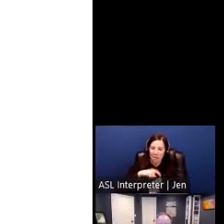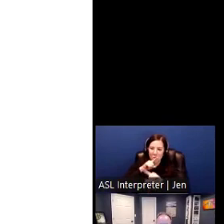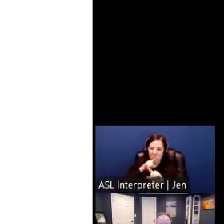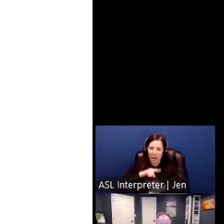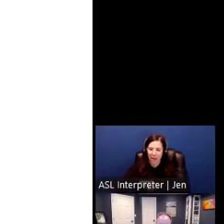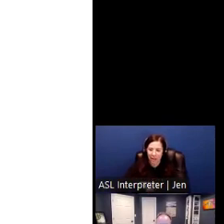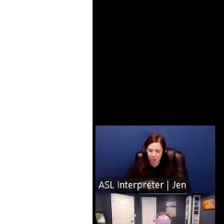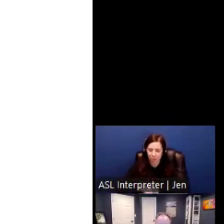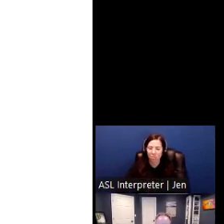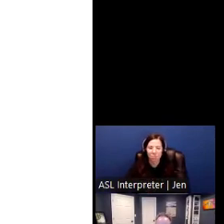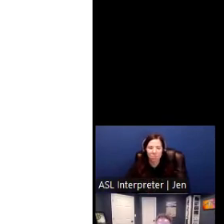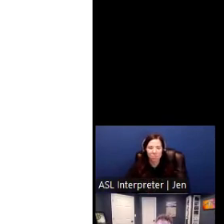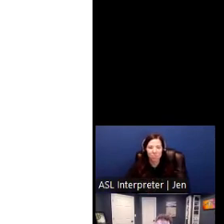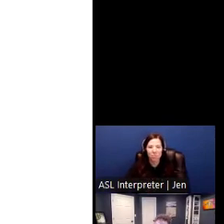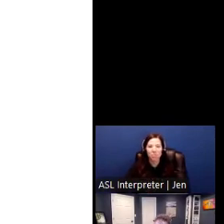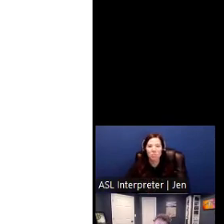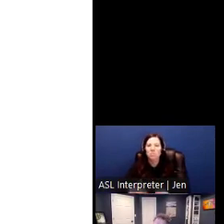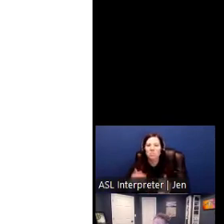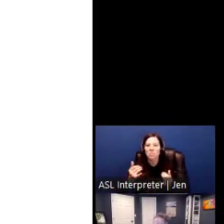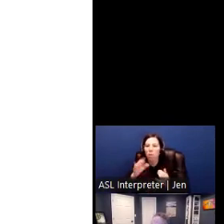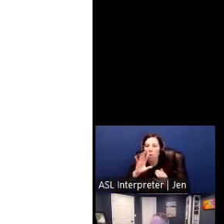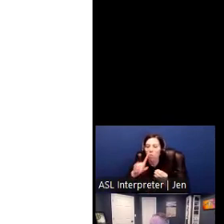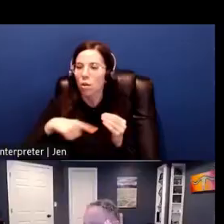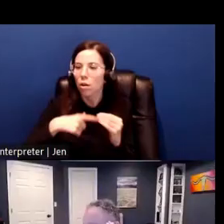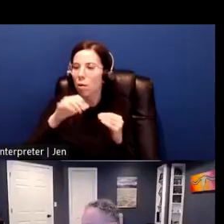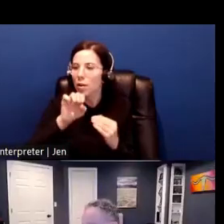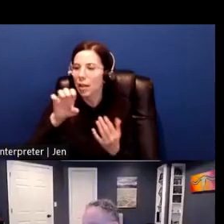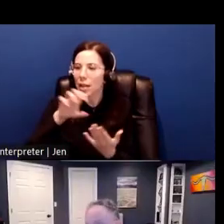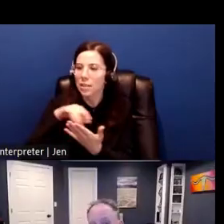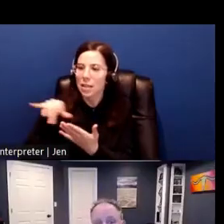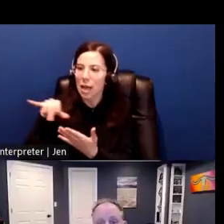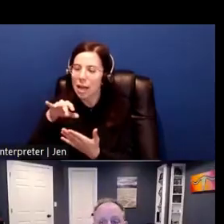as they come in. So we're going to turn to a case study now.